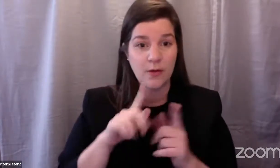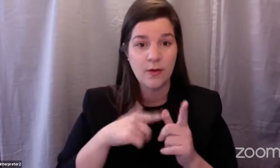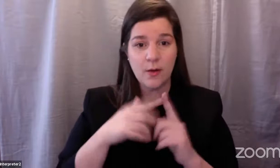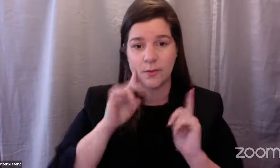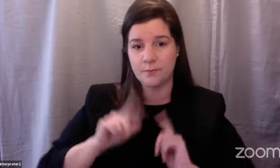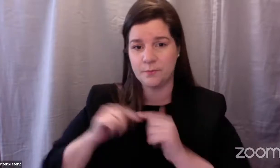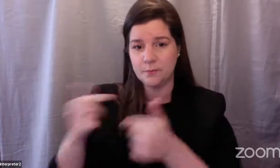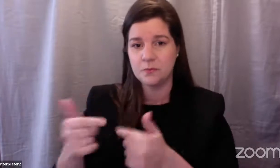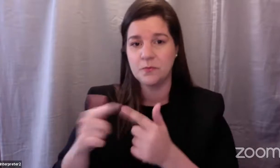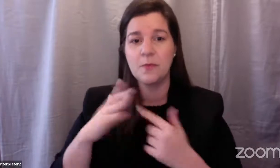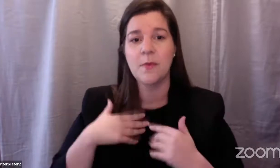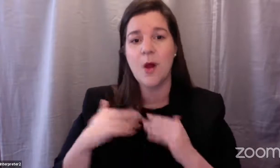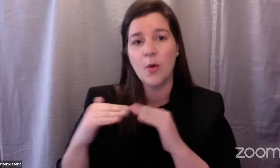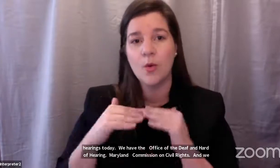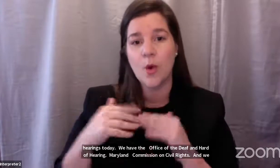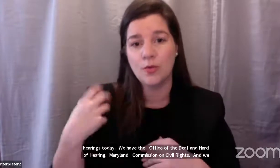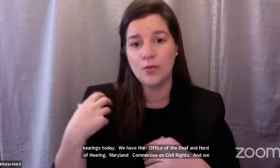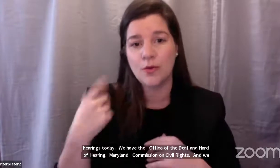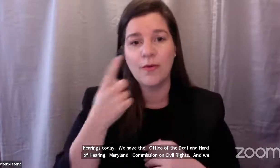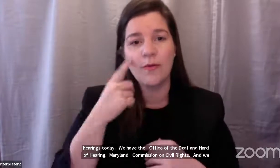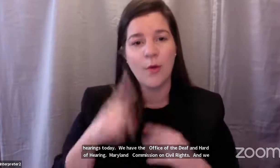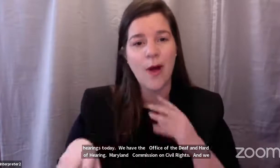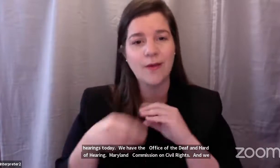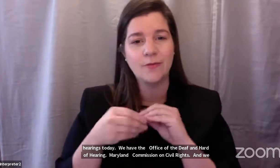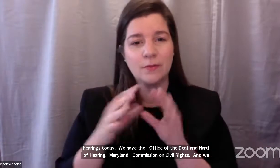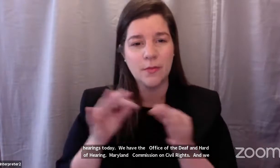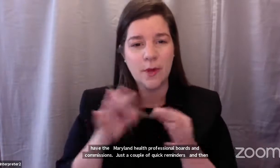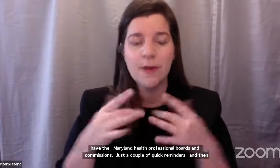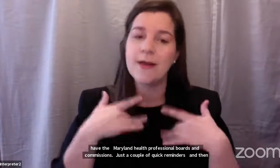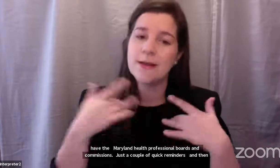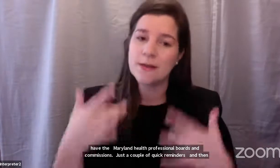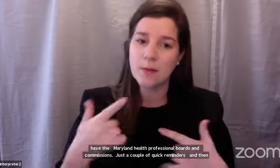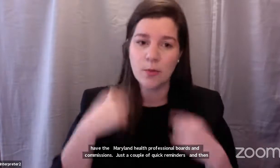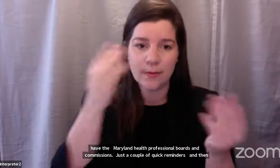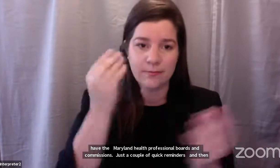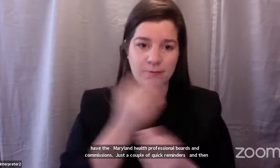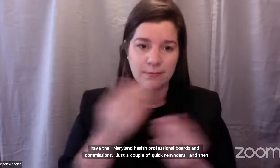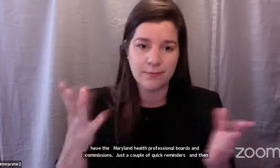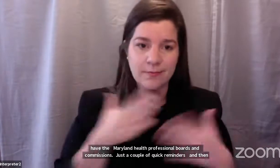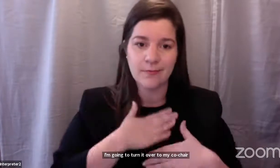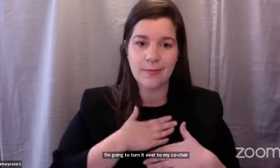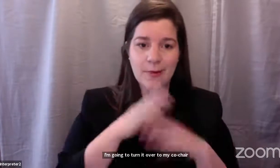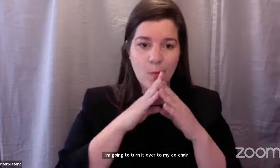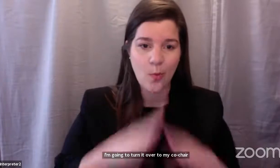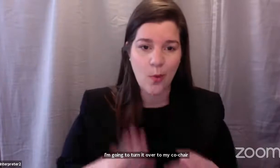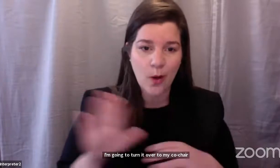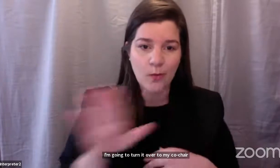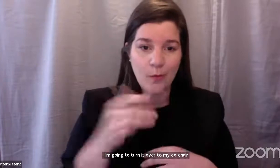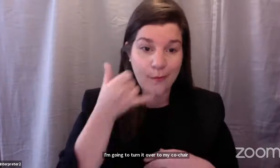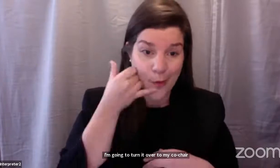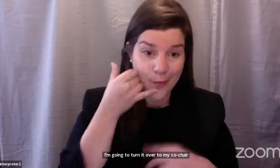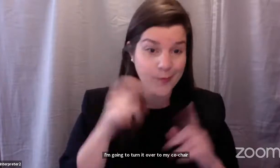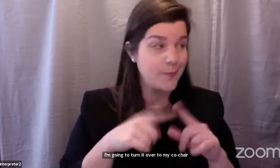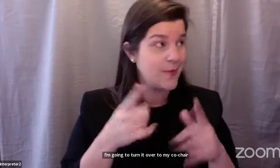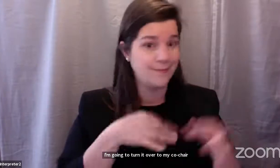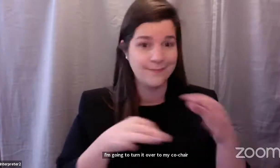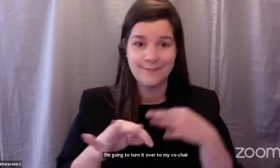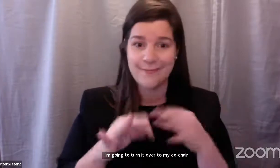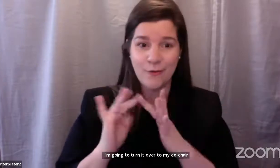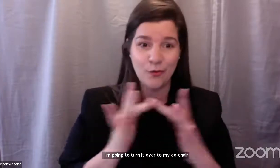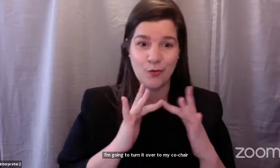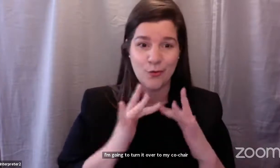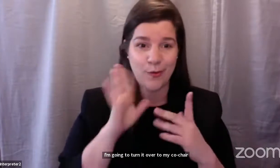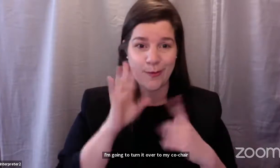co-chair for additional comments. Normally at this time, we would tell everyone to silence their cell phones, but instead I'm going to tell everyone to just